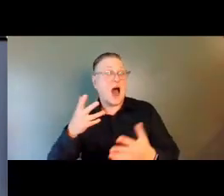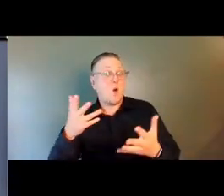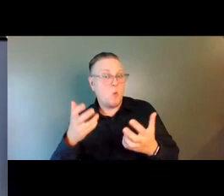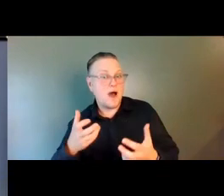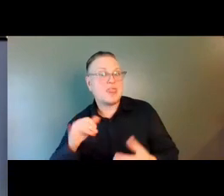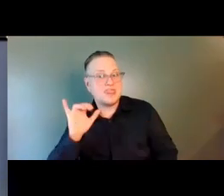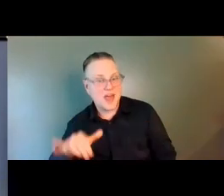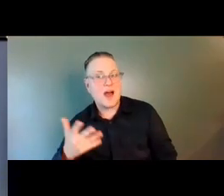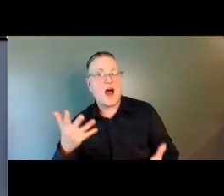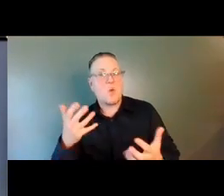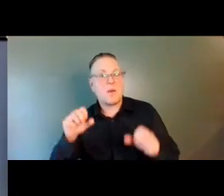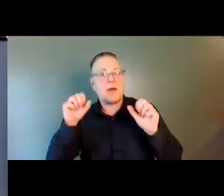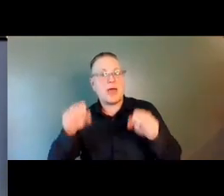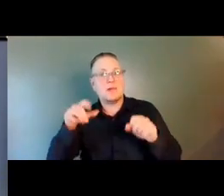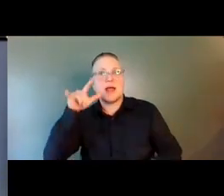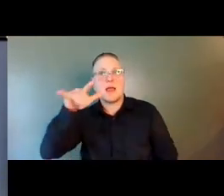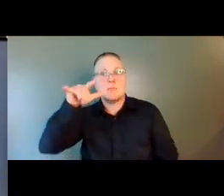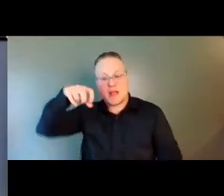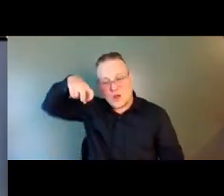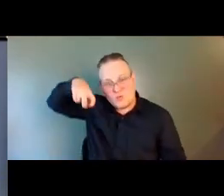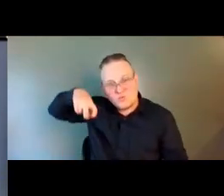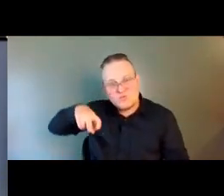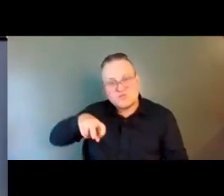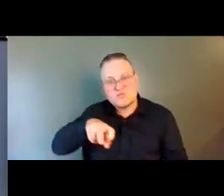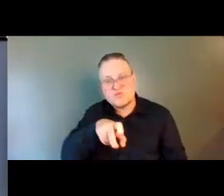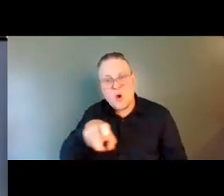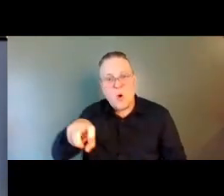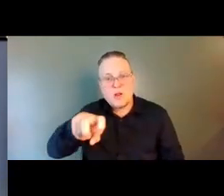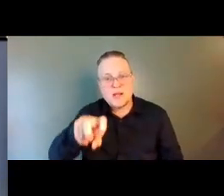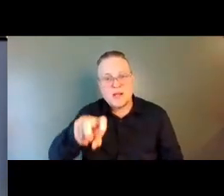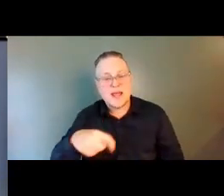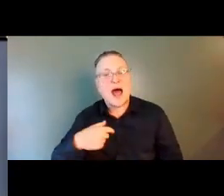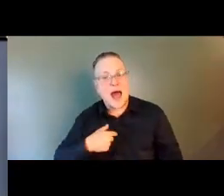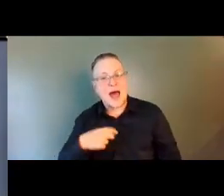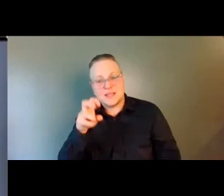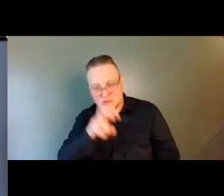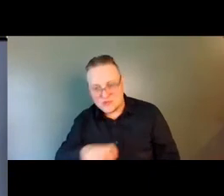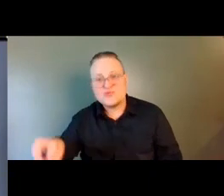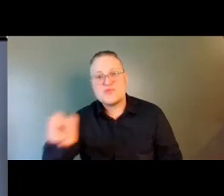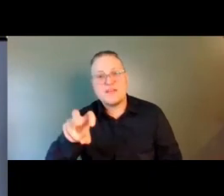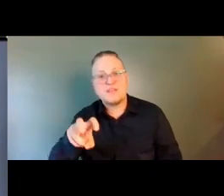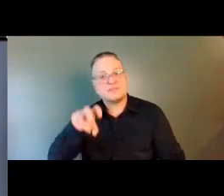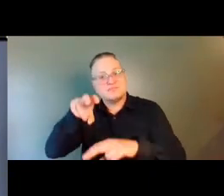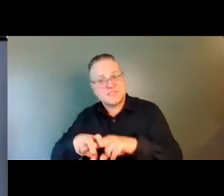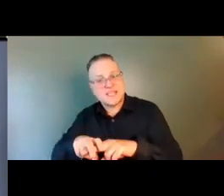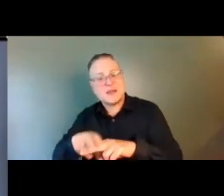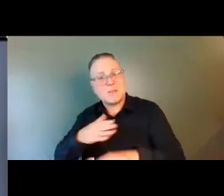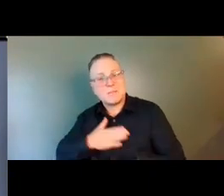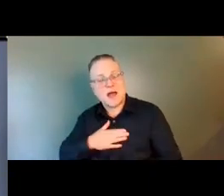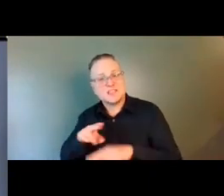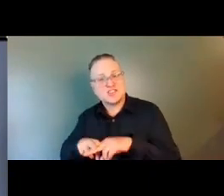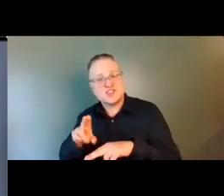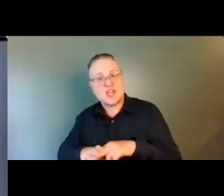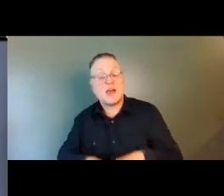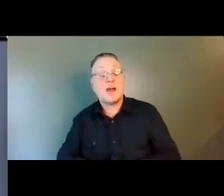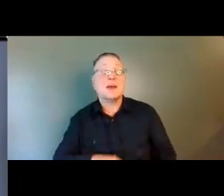my chair onto an airplane so that I can travel more, because the ADA created many opportunities to